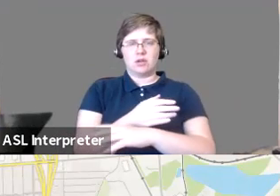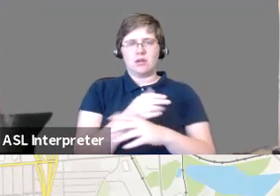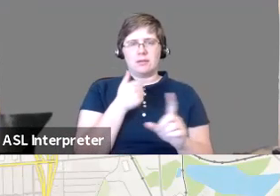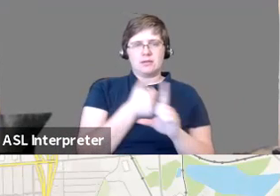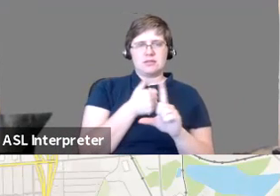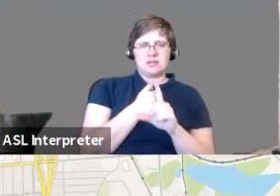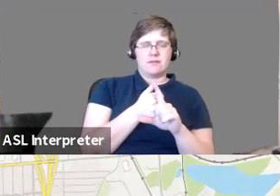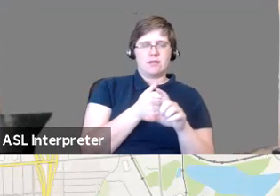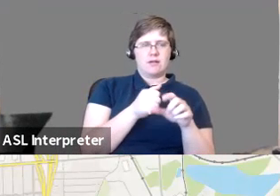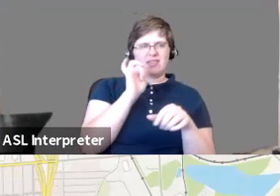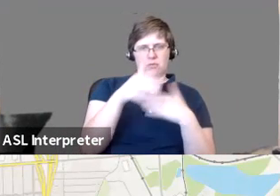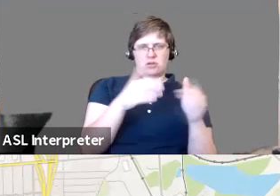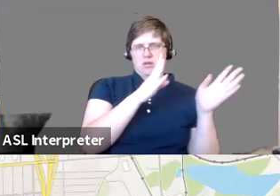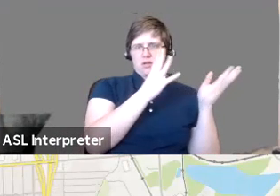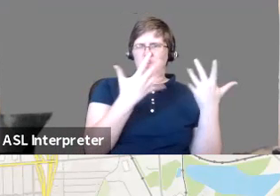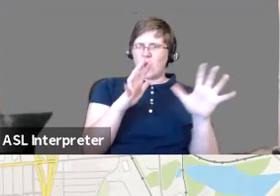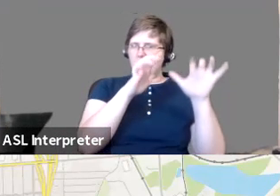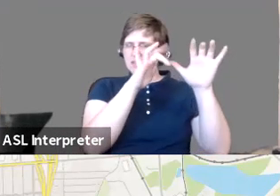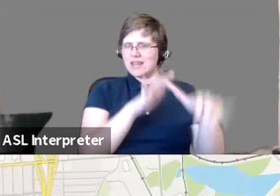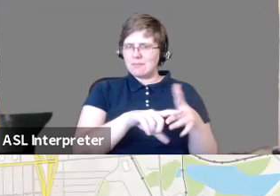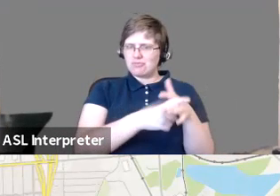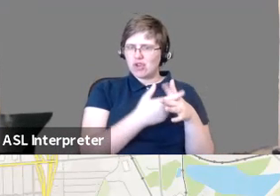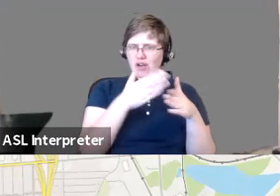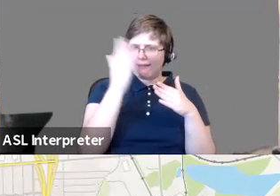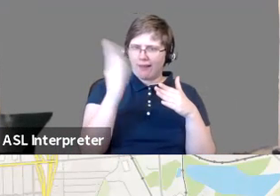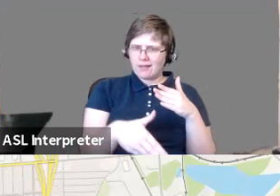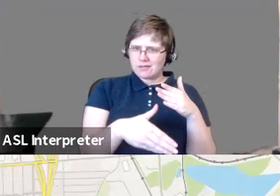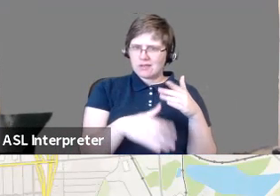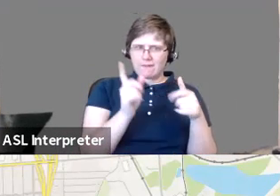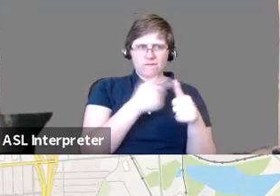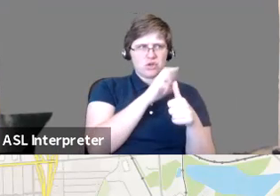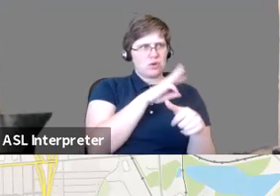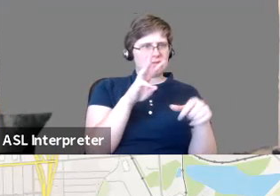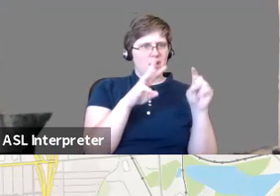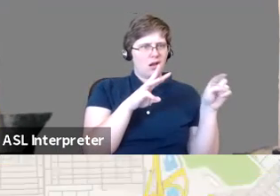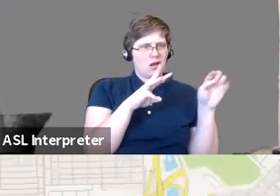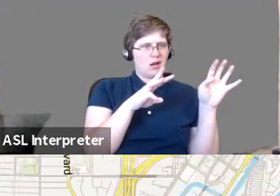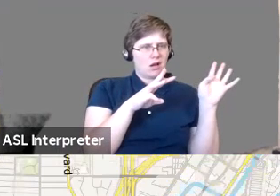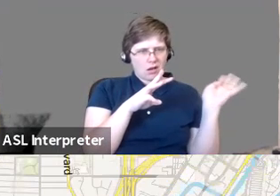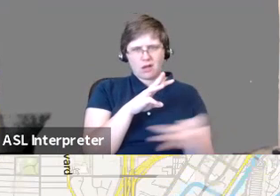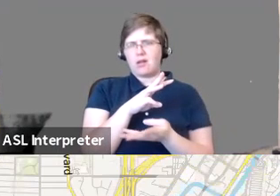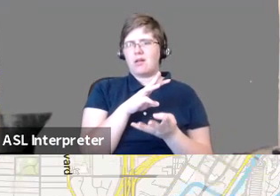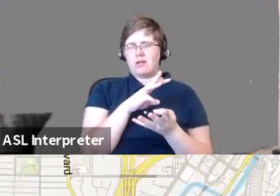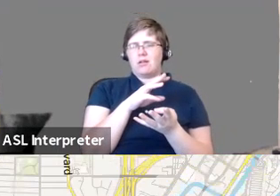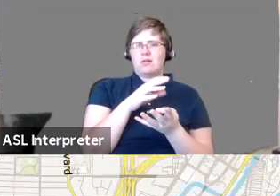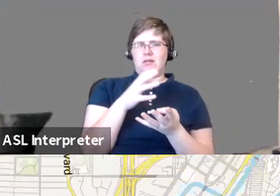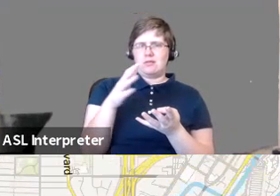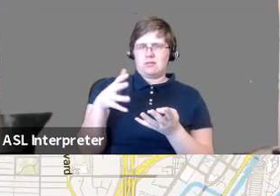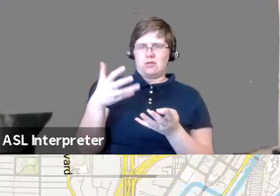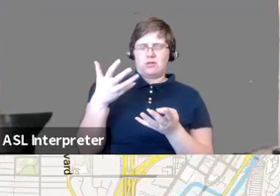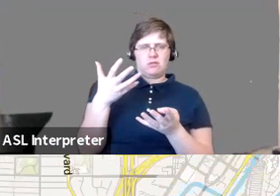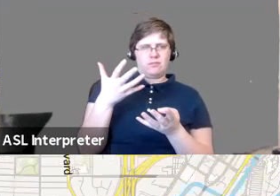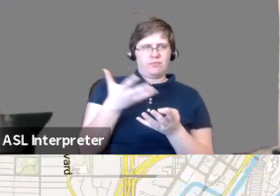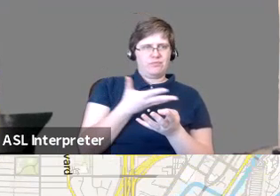it streamlines that process. You already entered the starting location at the first website. You already entered the destination